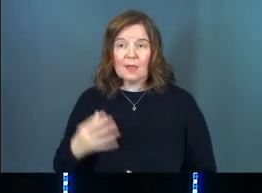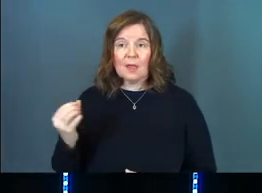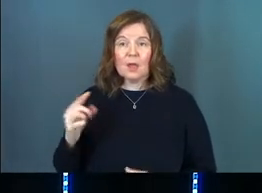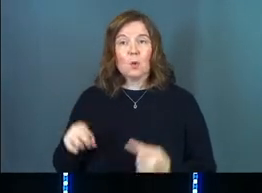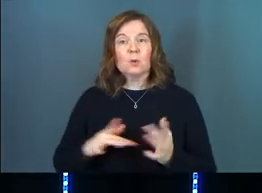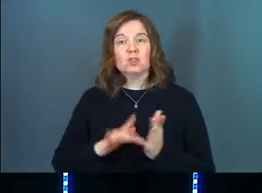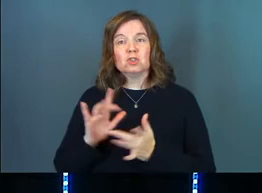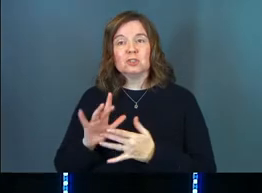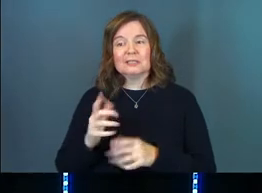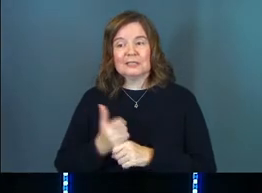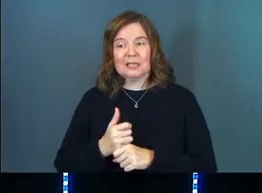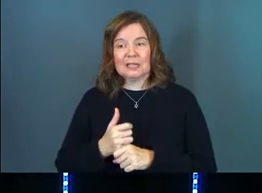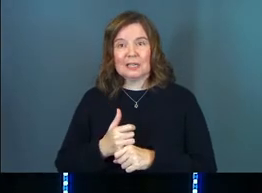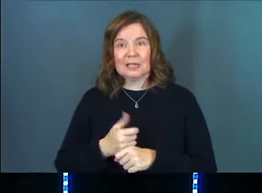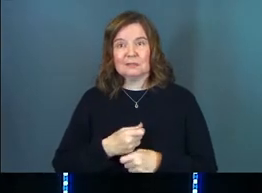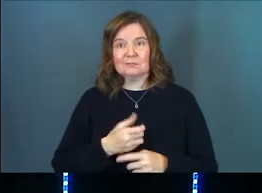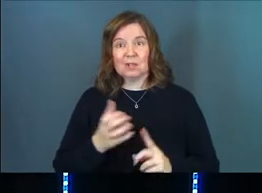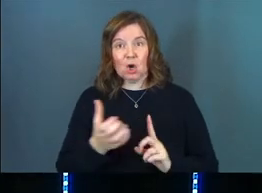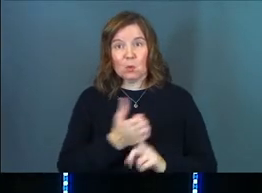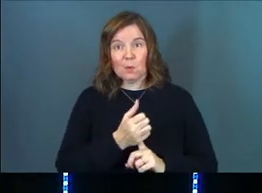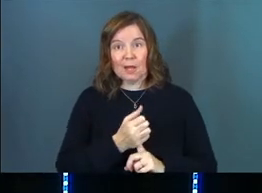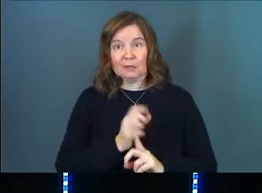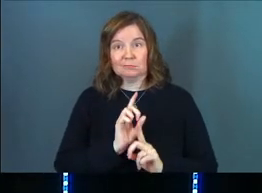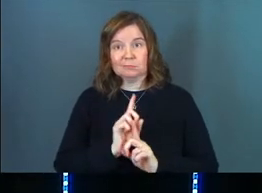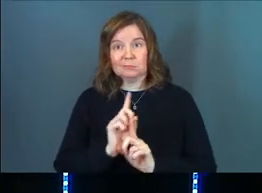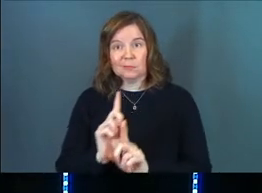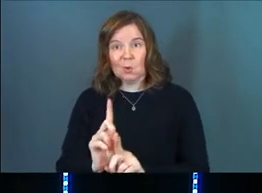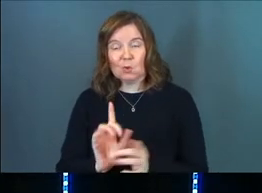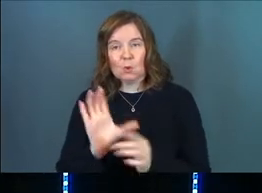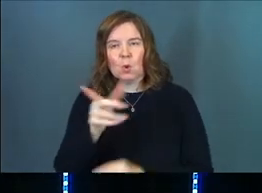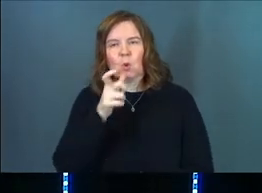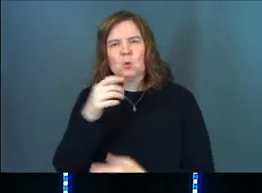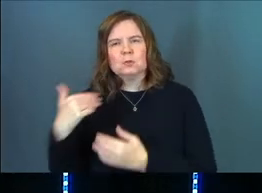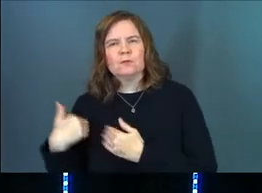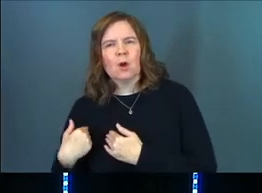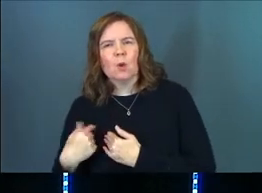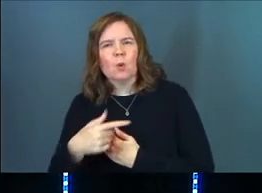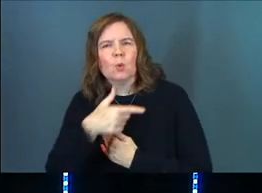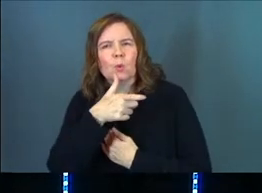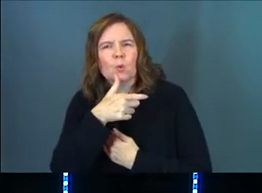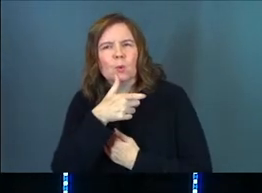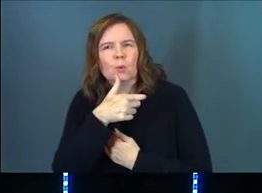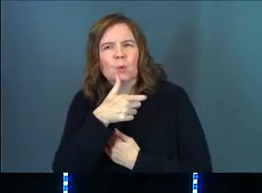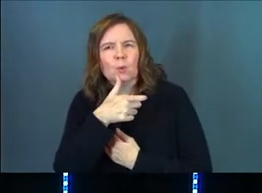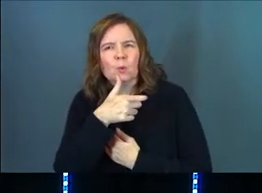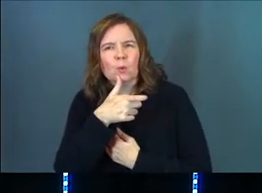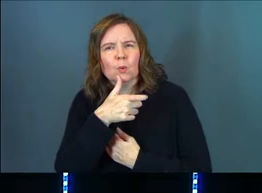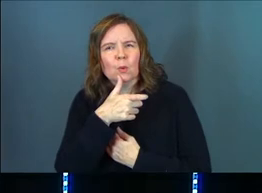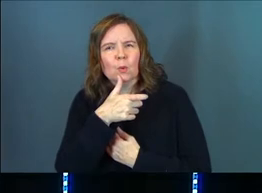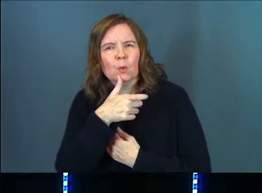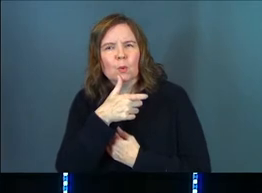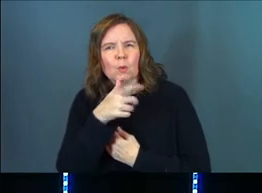And when Jesus gets hauled off and arrested and he's going to the cross, whose fault is it?